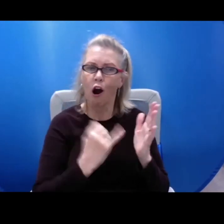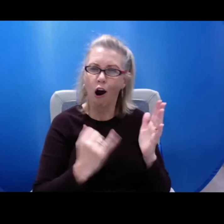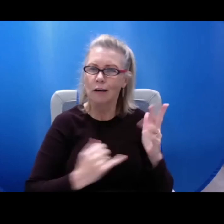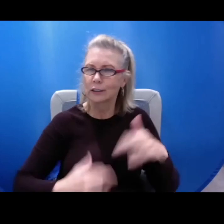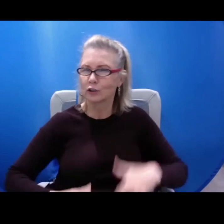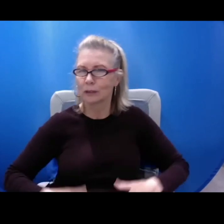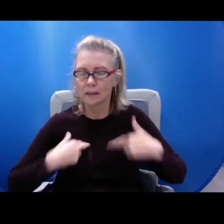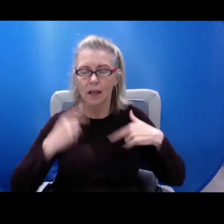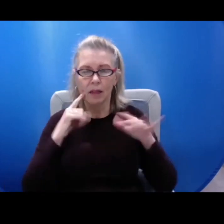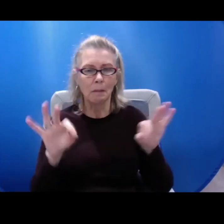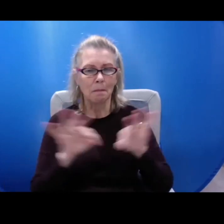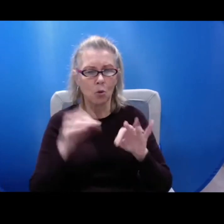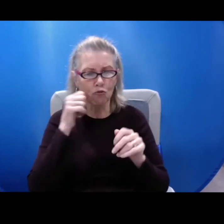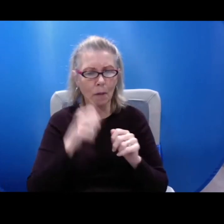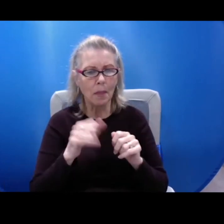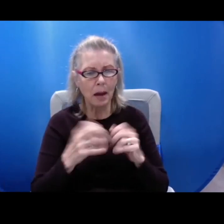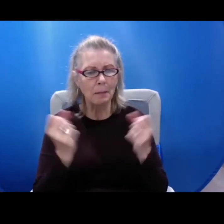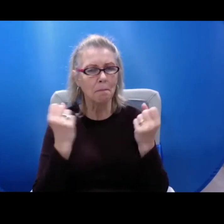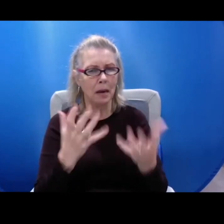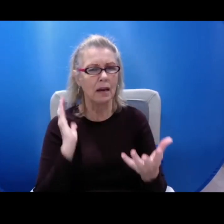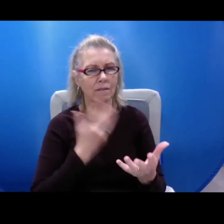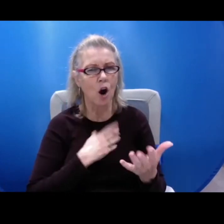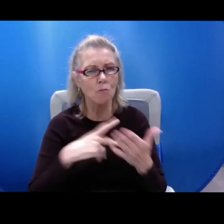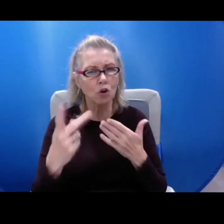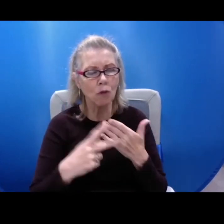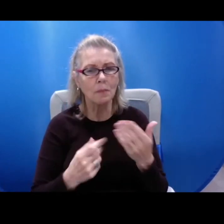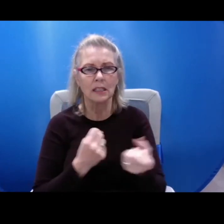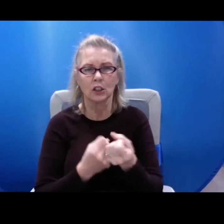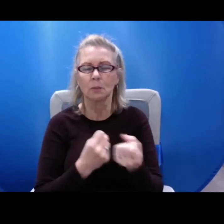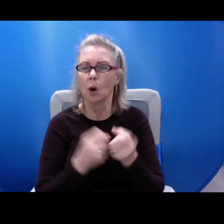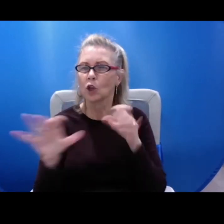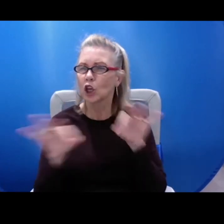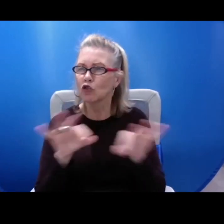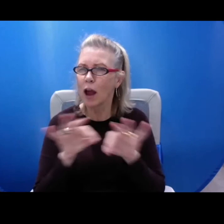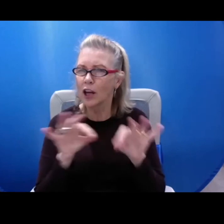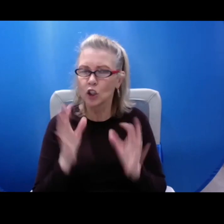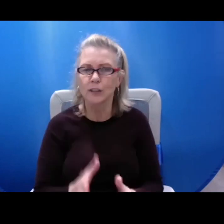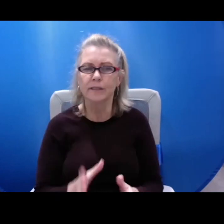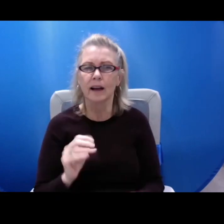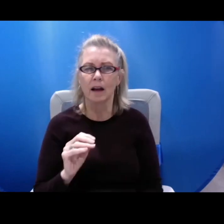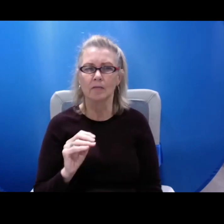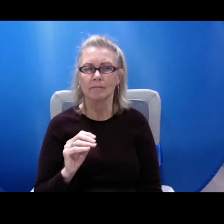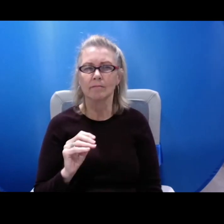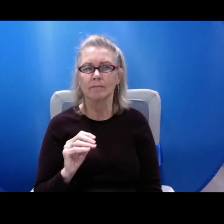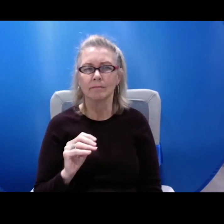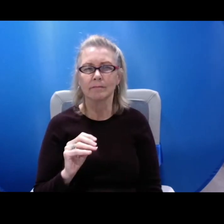it's important to remember that many of our programs support curators, and there's